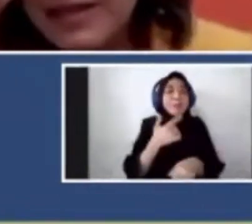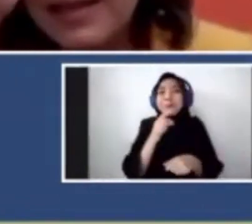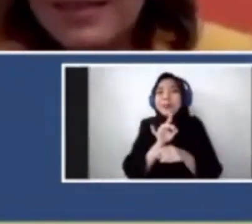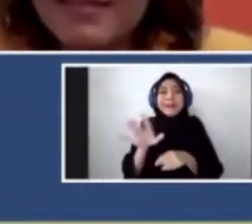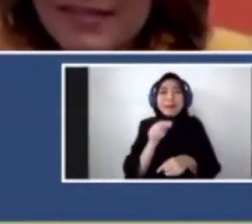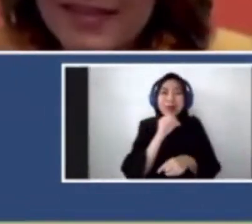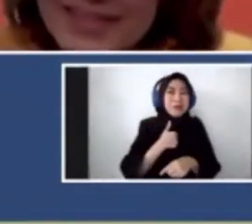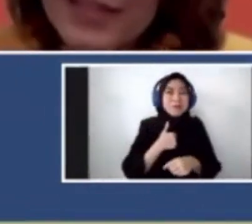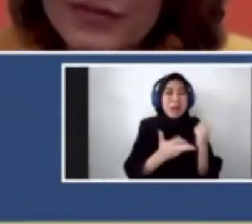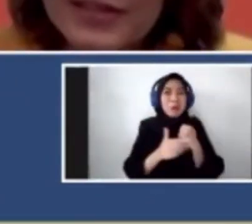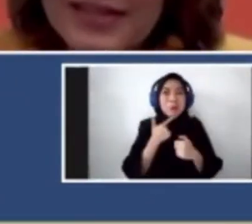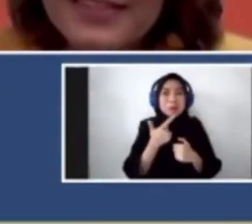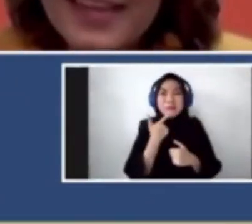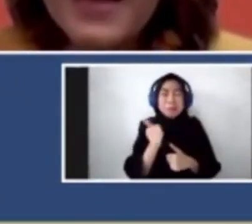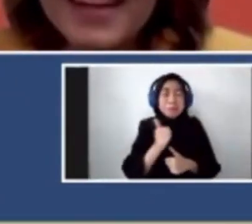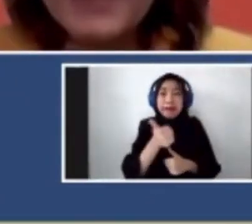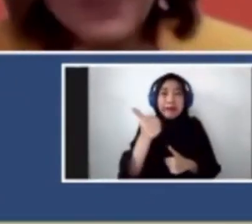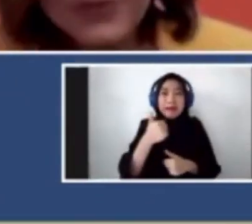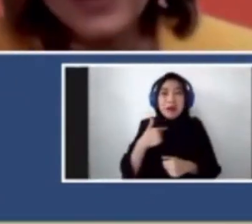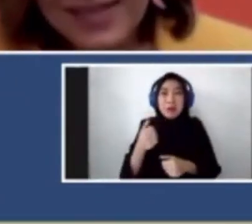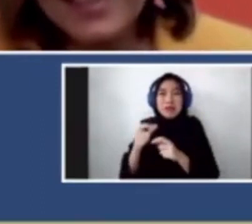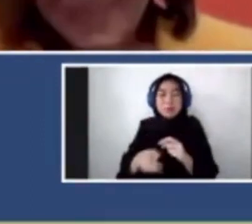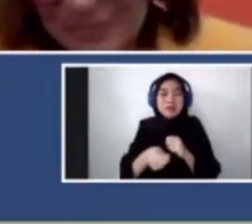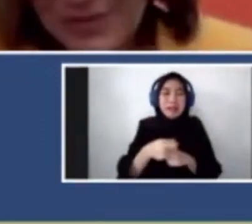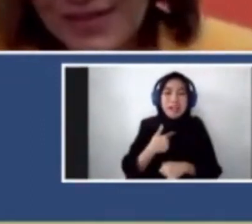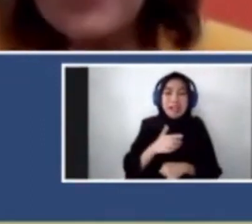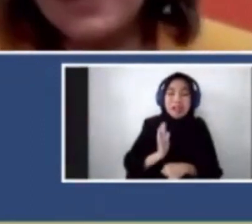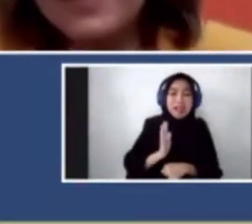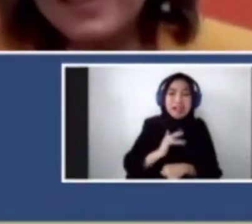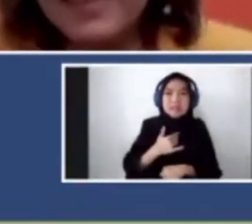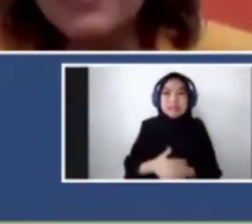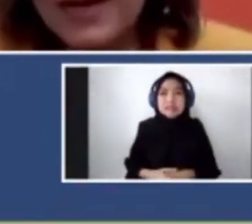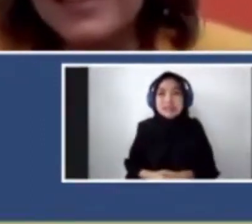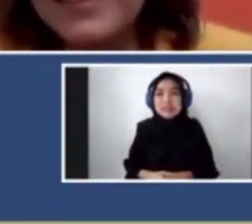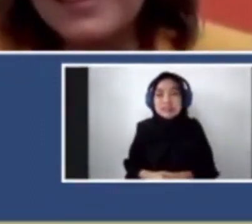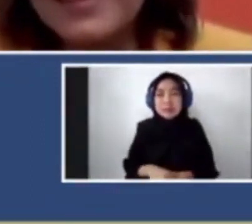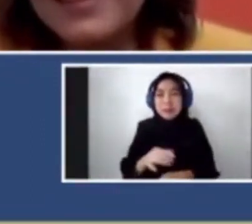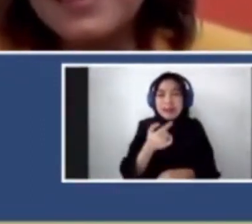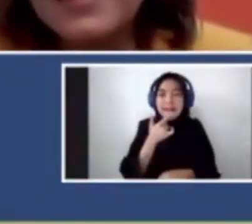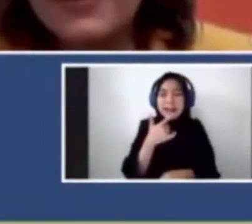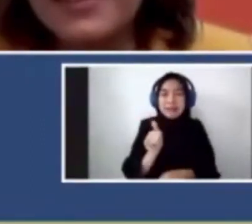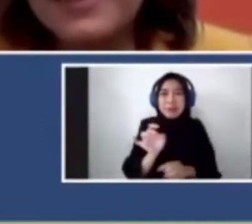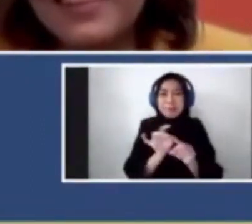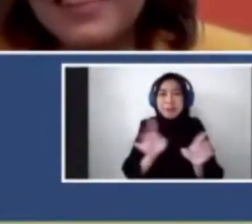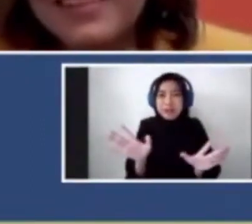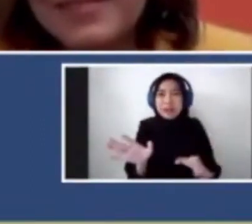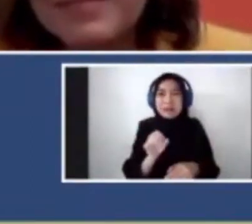mainly, is a different taste. And after you taste it in the way they do it, they are right, they taste